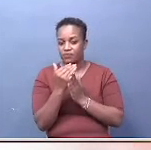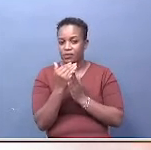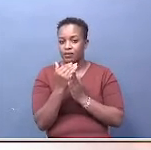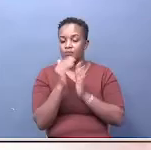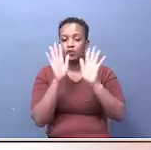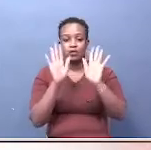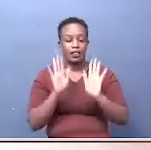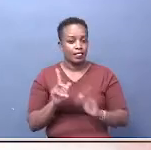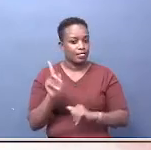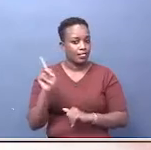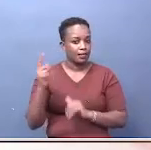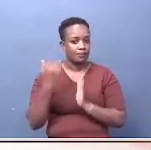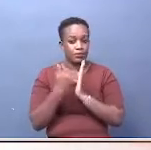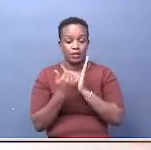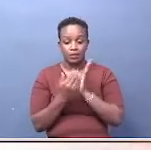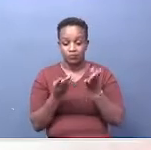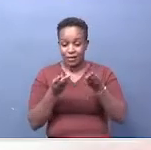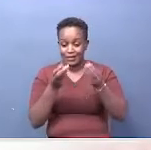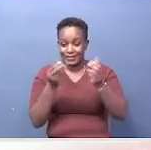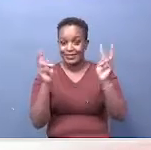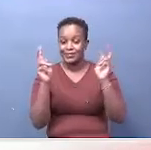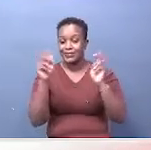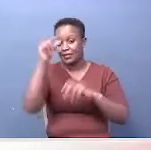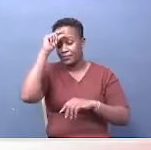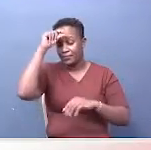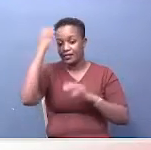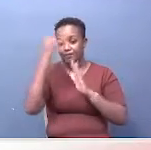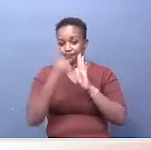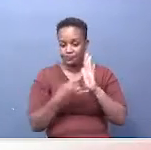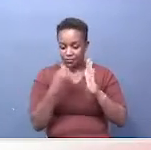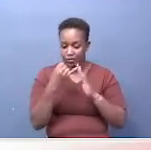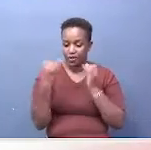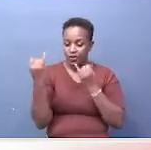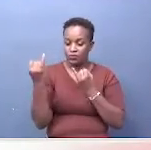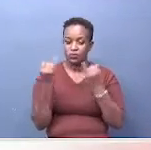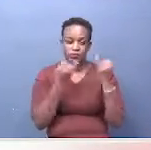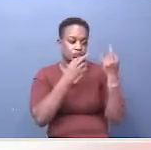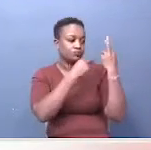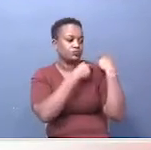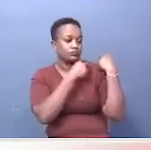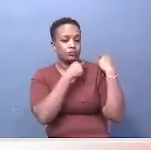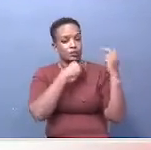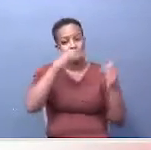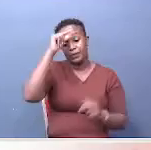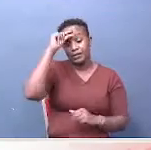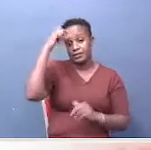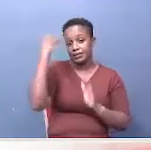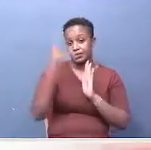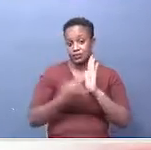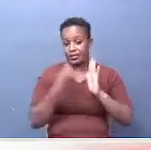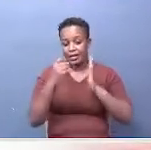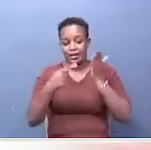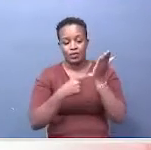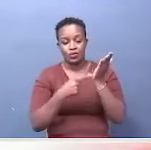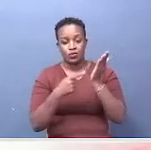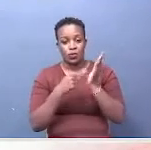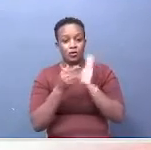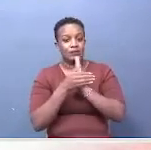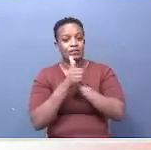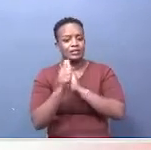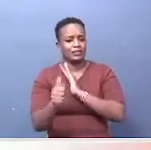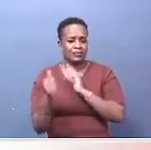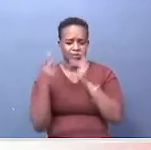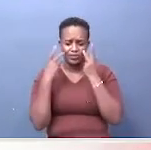address the issues within the garment industry, introduce the role into the garment industry. Under technical skills, we're looking at them how